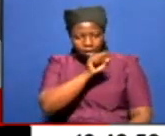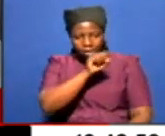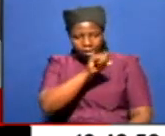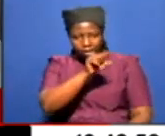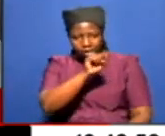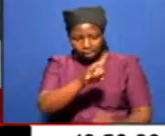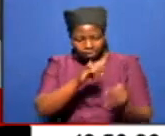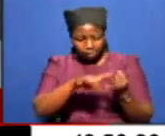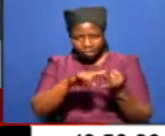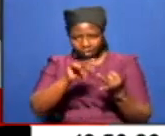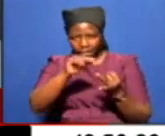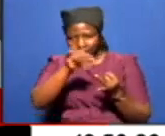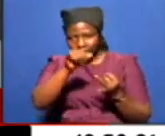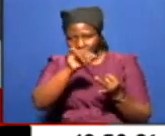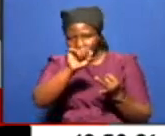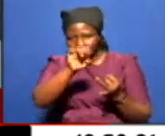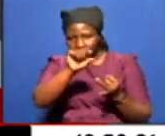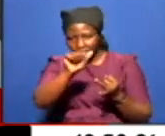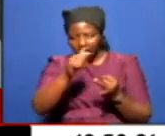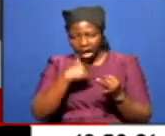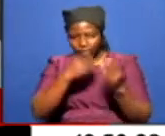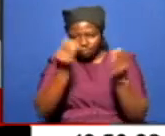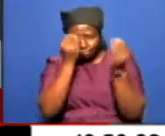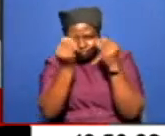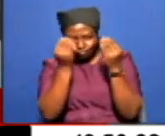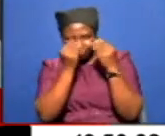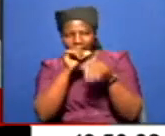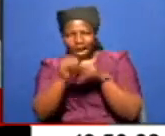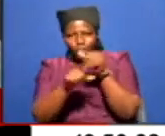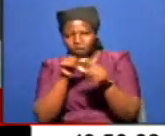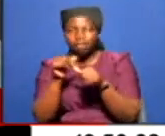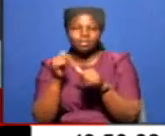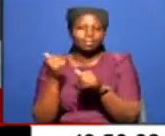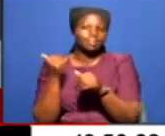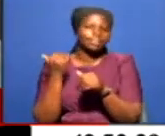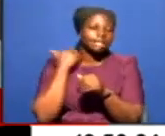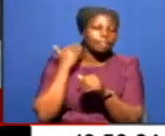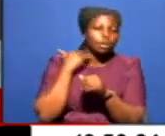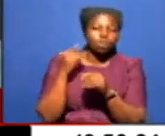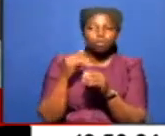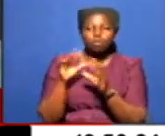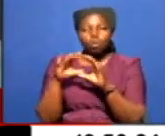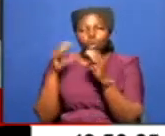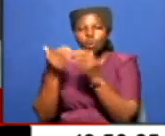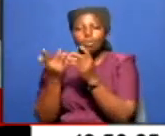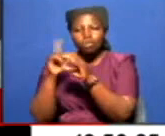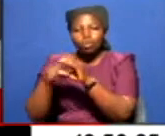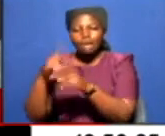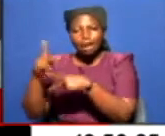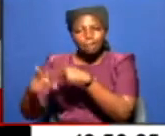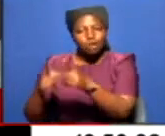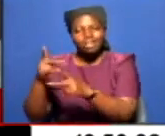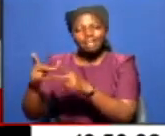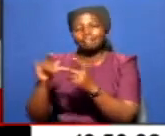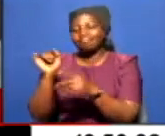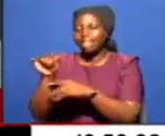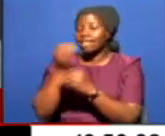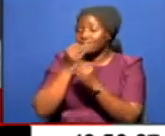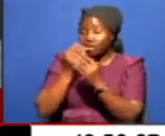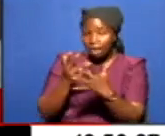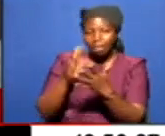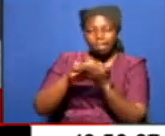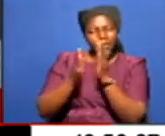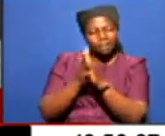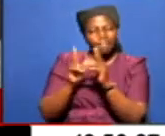have taken us through the radicalization process, the terrorist planning circle. And so that knowledge and information really becomes